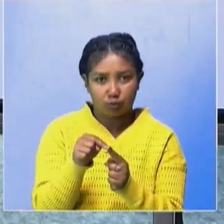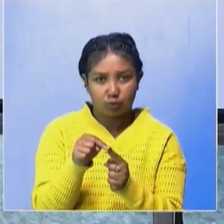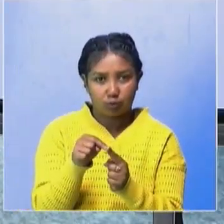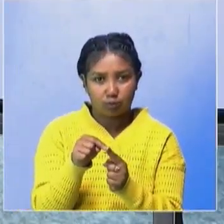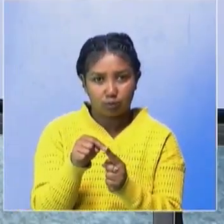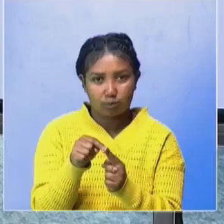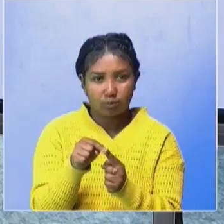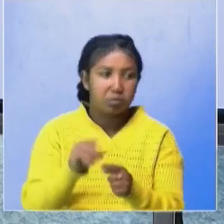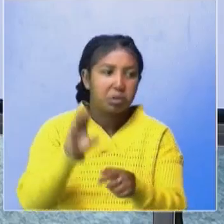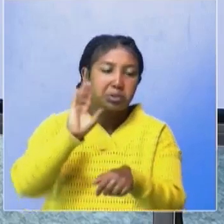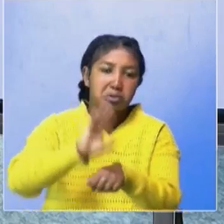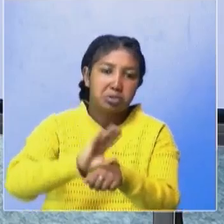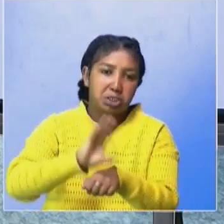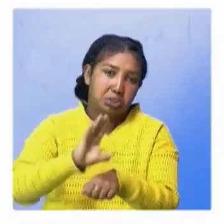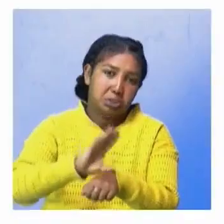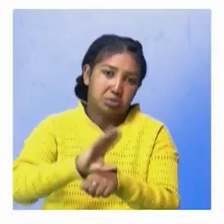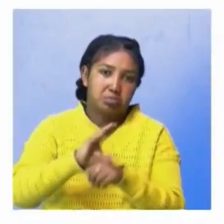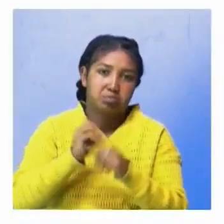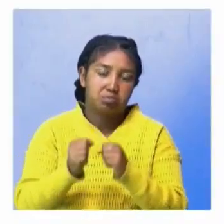church, maybe.